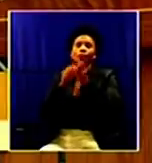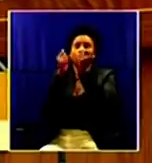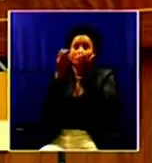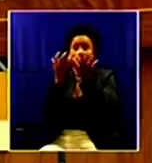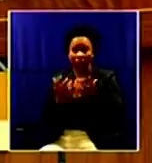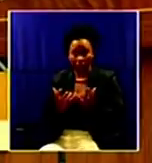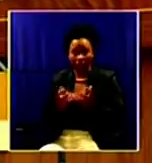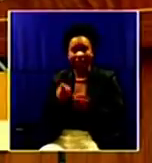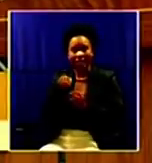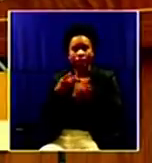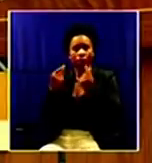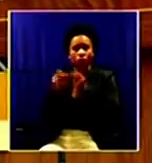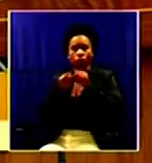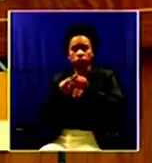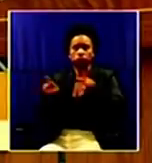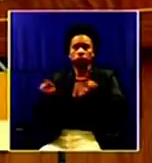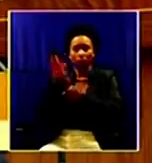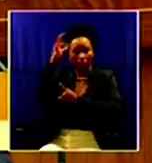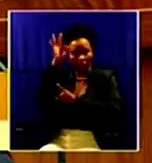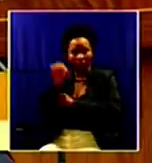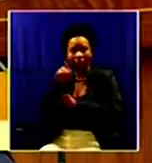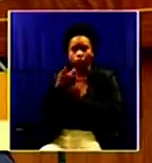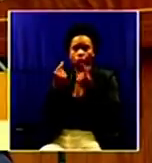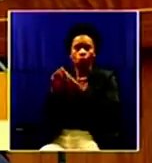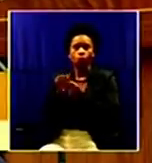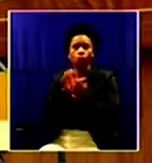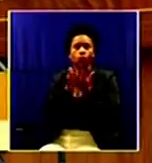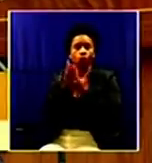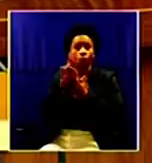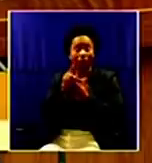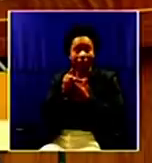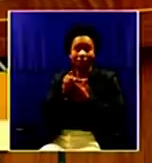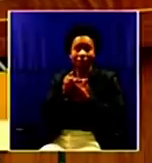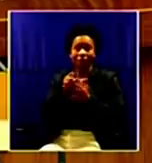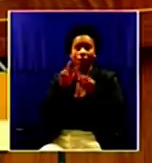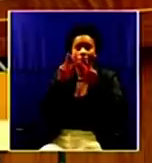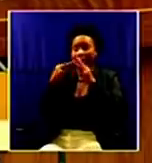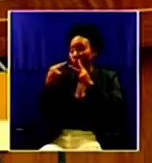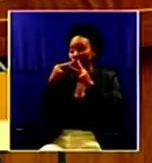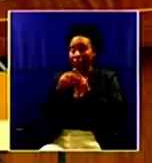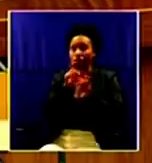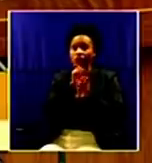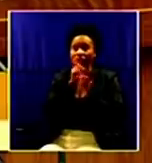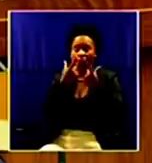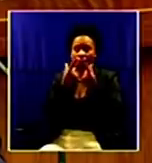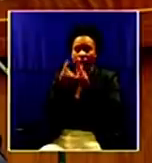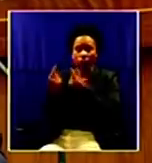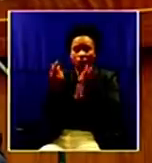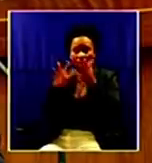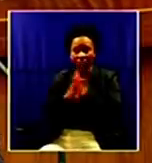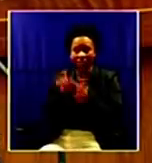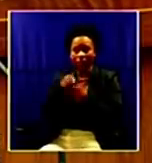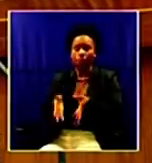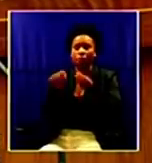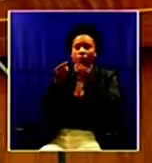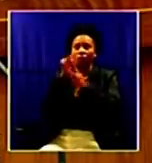This will be done through spending reviews, which have been used internationally to achieve spending efficiencies. These